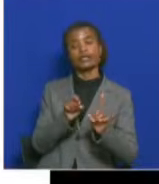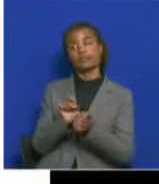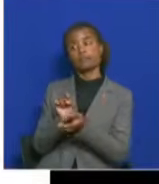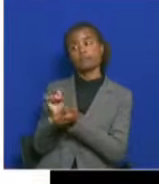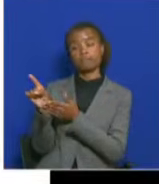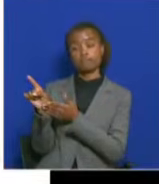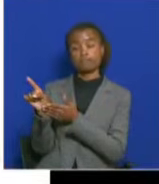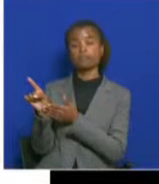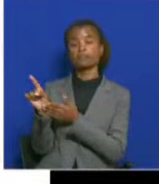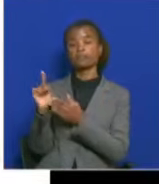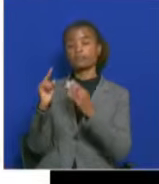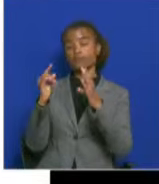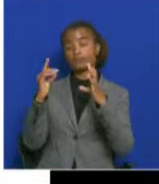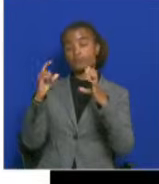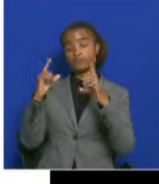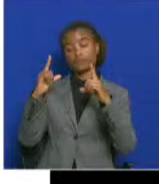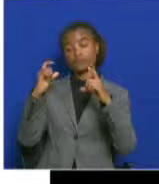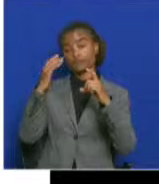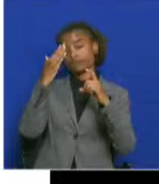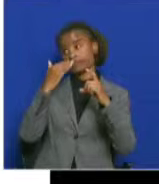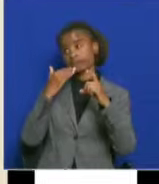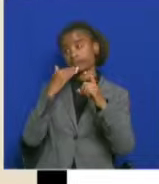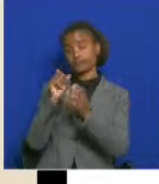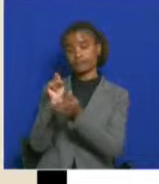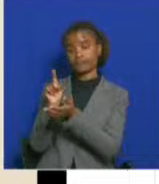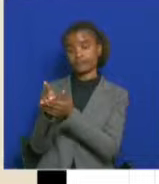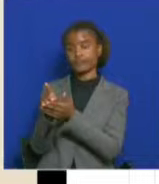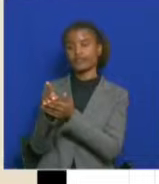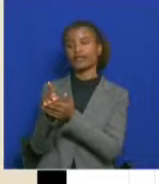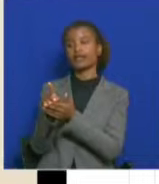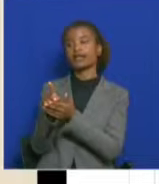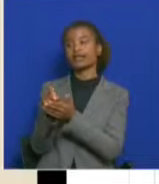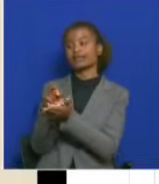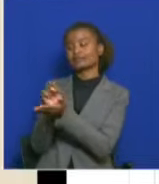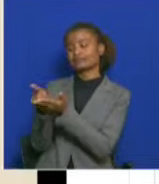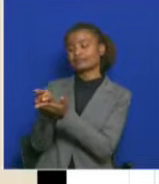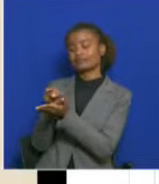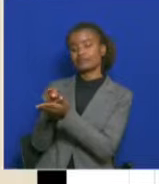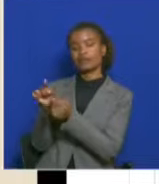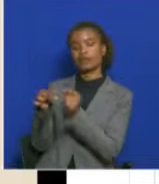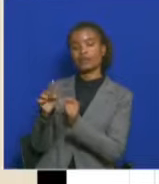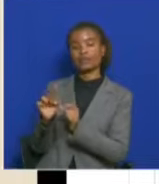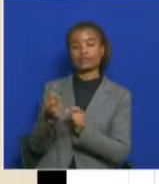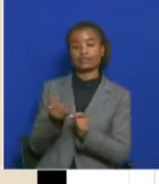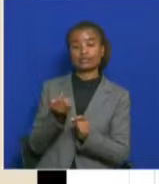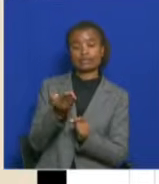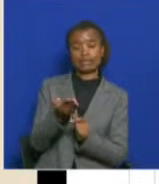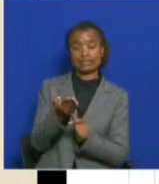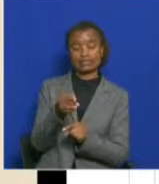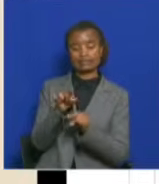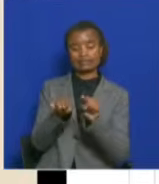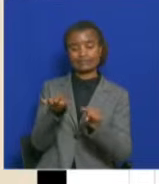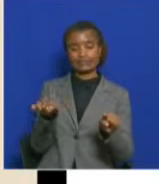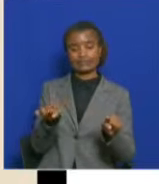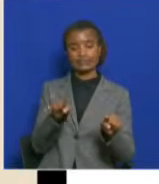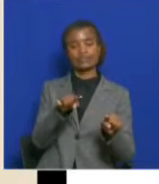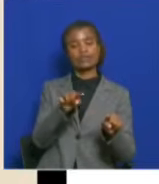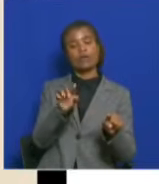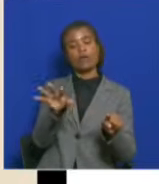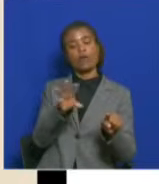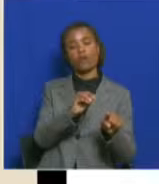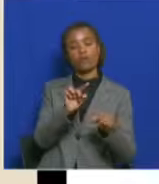of a series of tenders that are also PPE tenders. And he